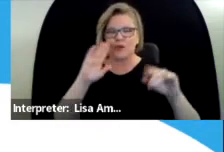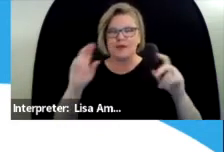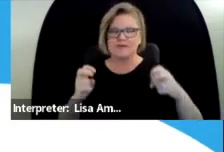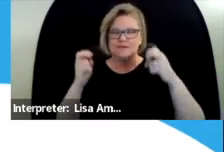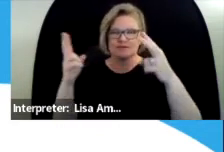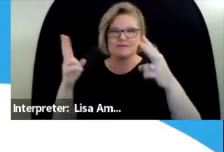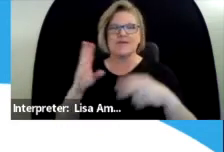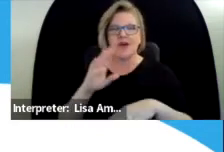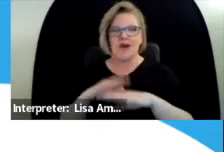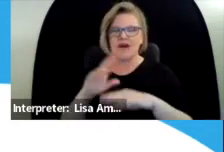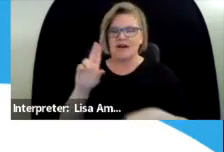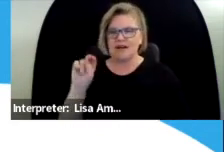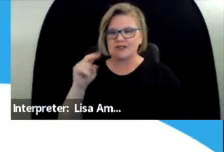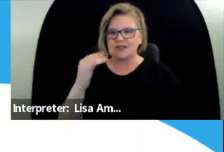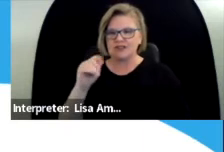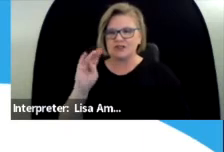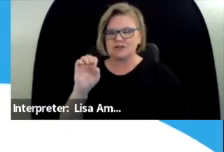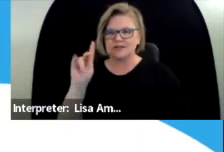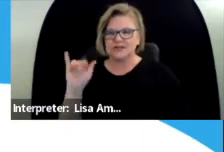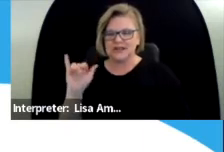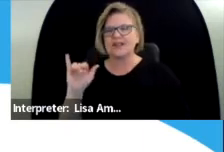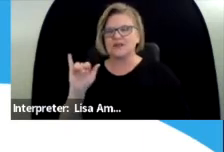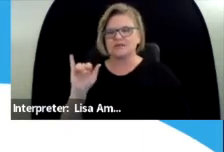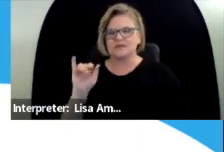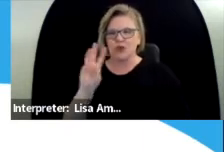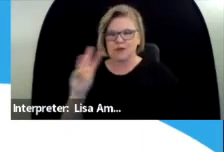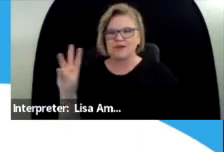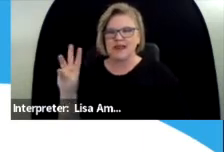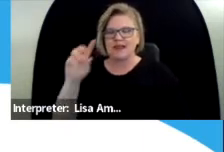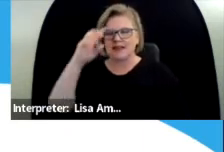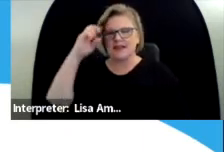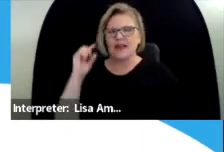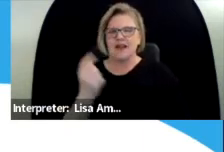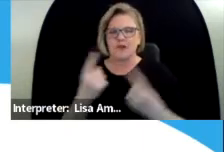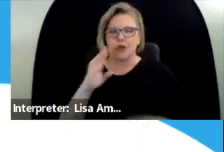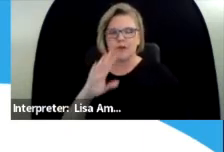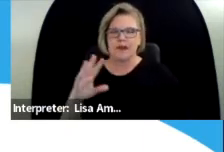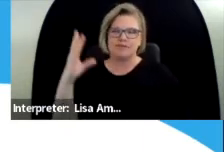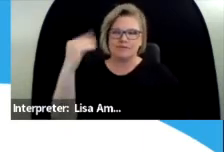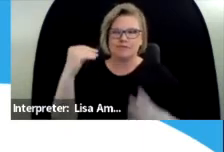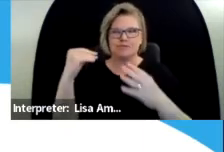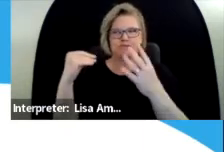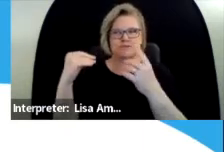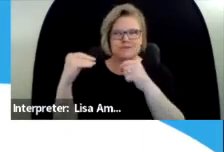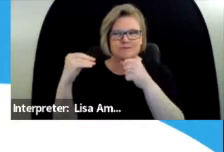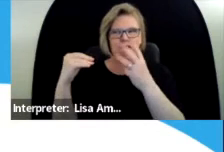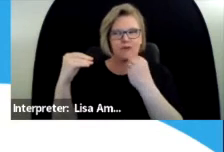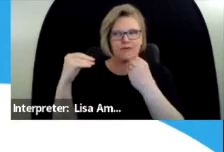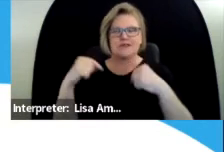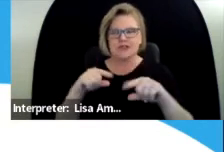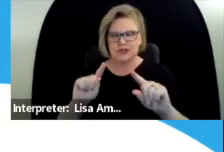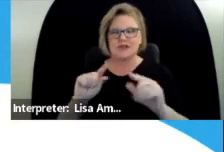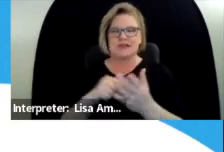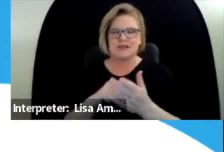Kentucky website. All attendees will be muted throughout the session, and you can direct your questions to the Q&A panel at the bottom of